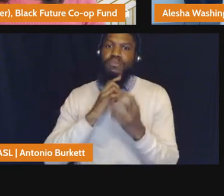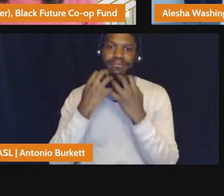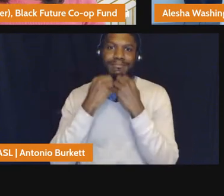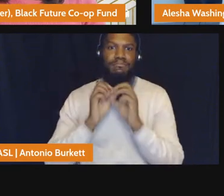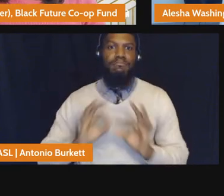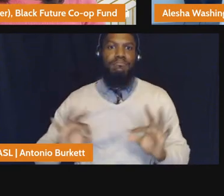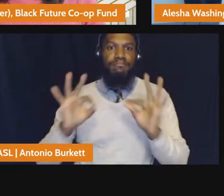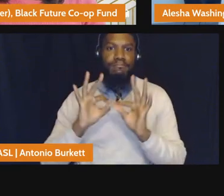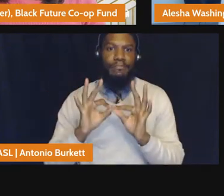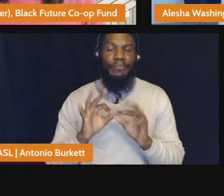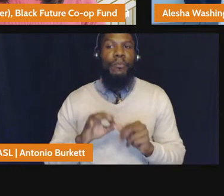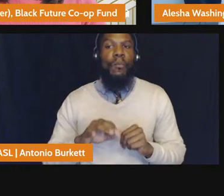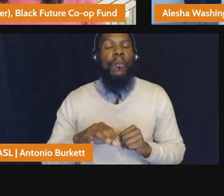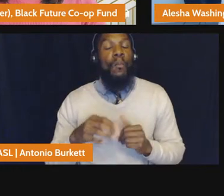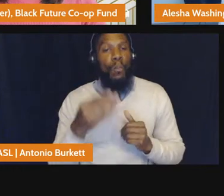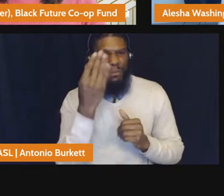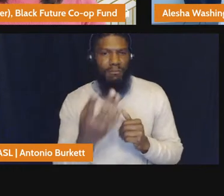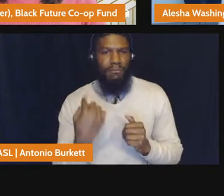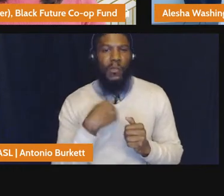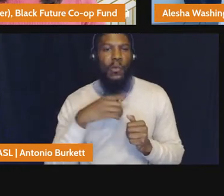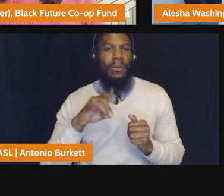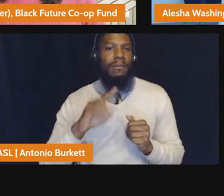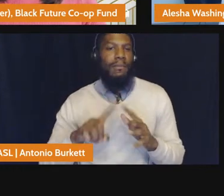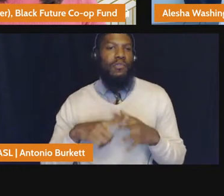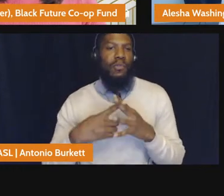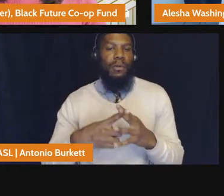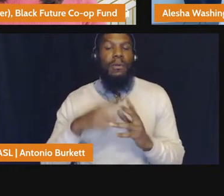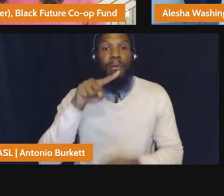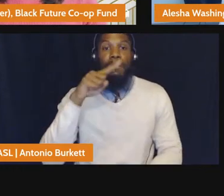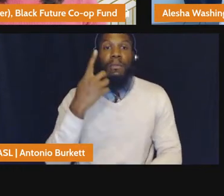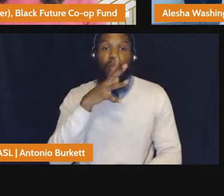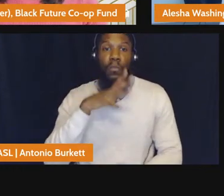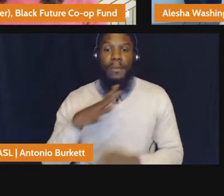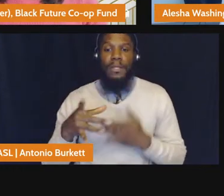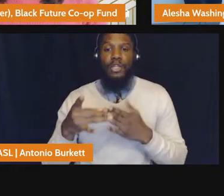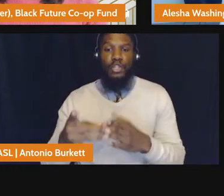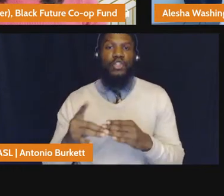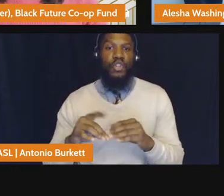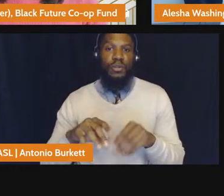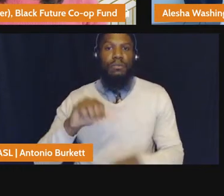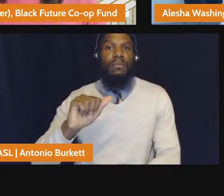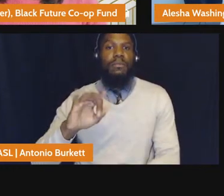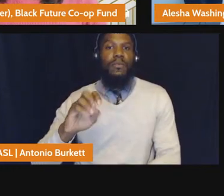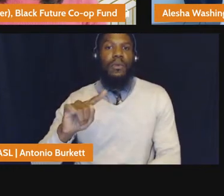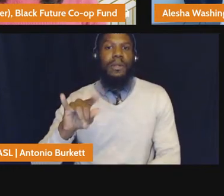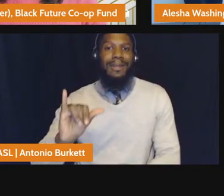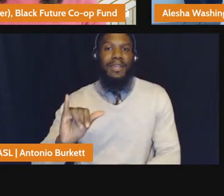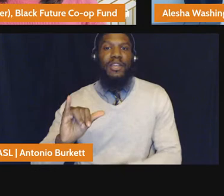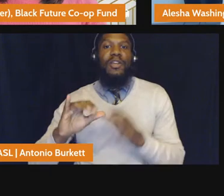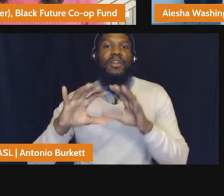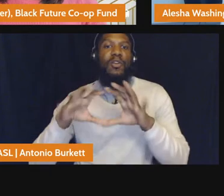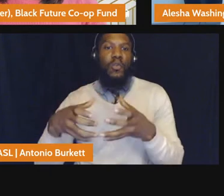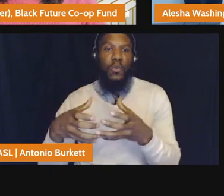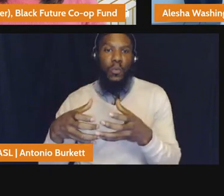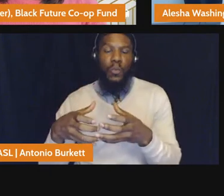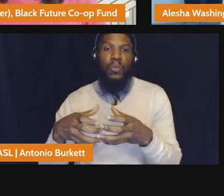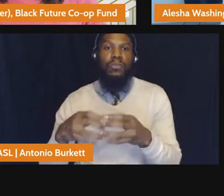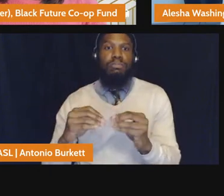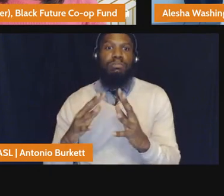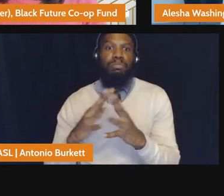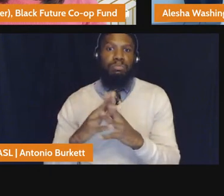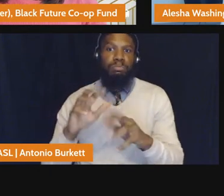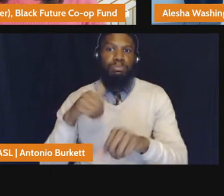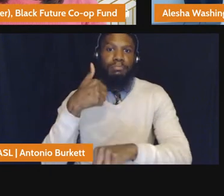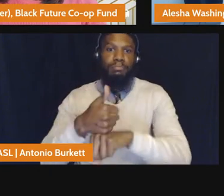women's leadership affinity group, and this was with other Black women outside of philanthropy, but